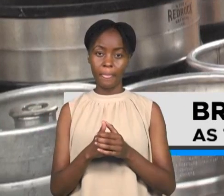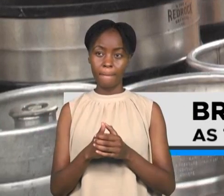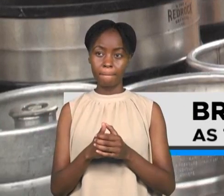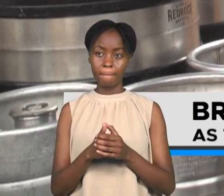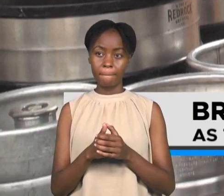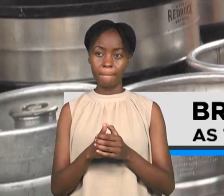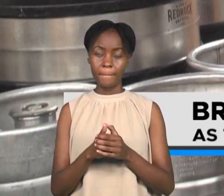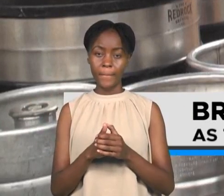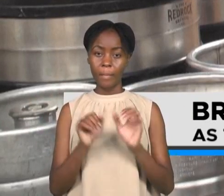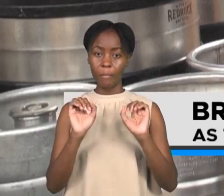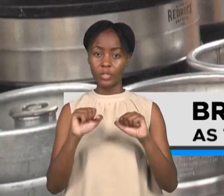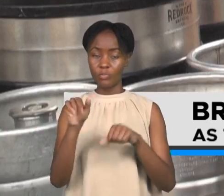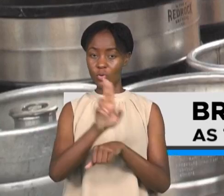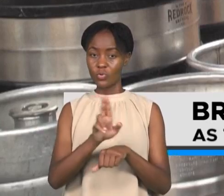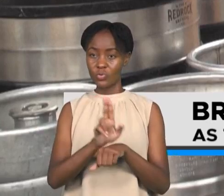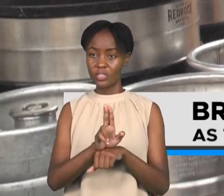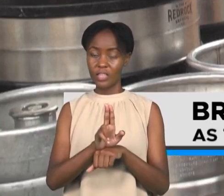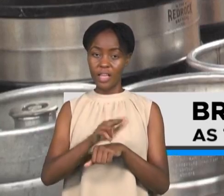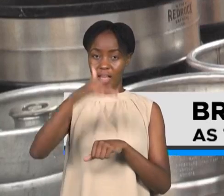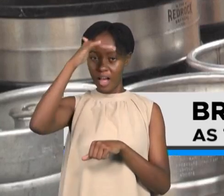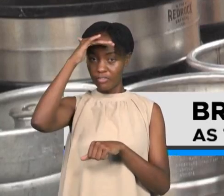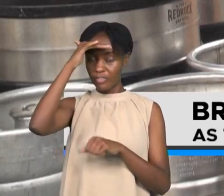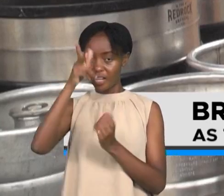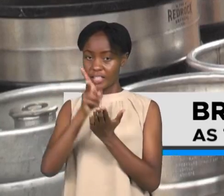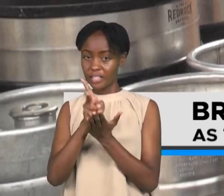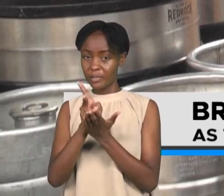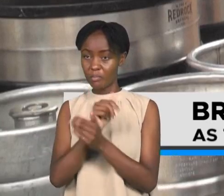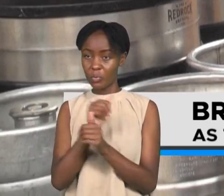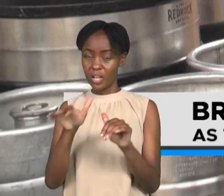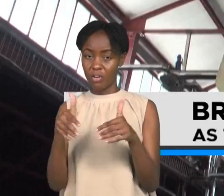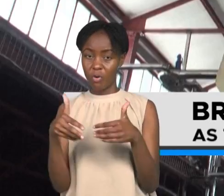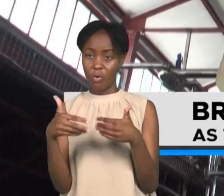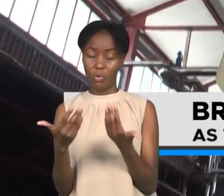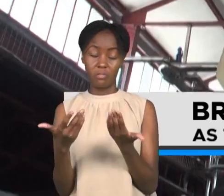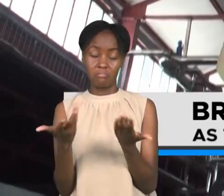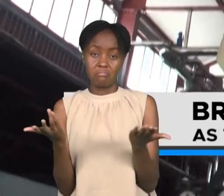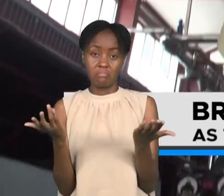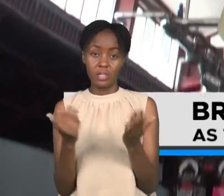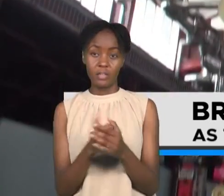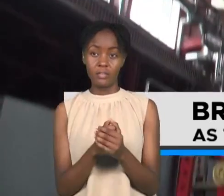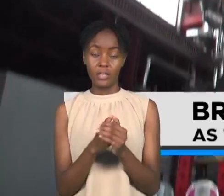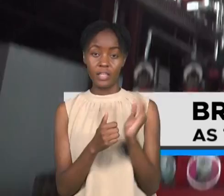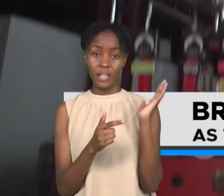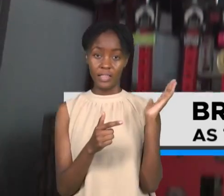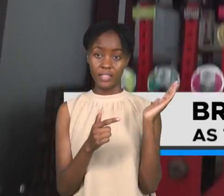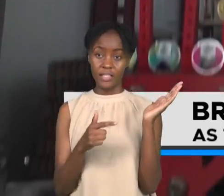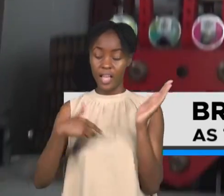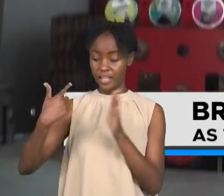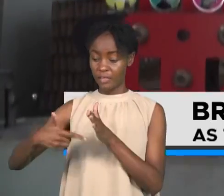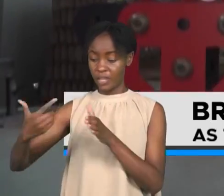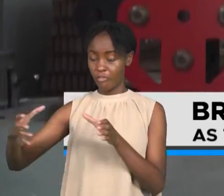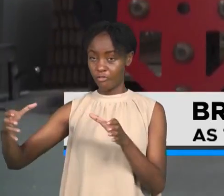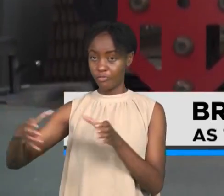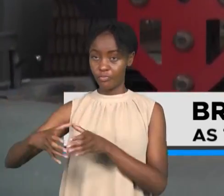brew it, ferment it, condition, as well as package it into either kegs or cans. At 36, this chemistry graduate owned a